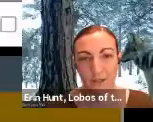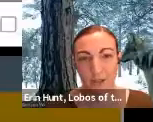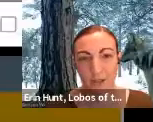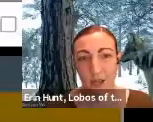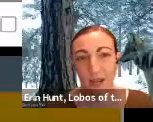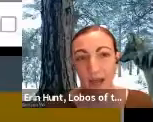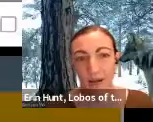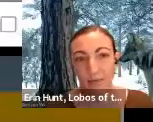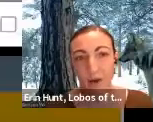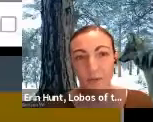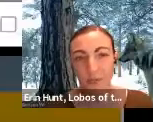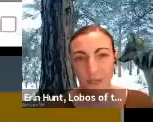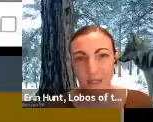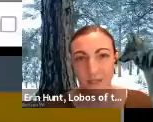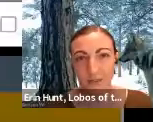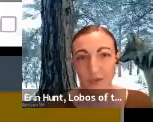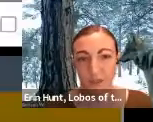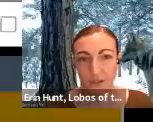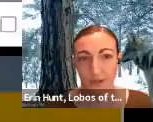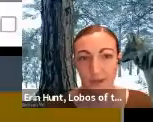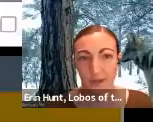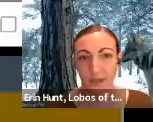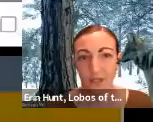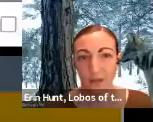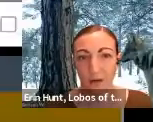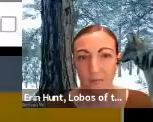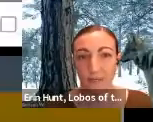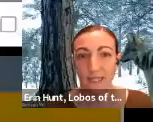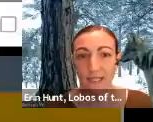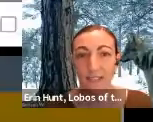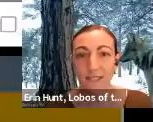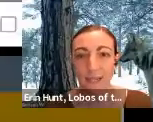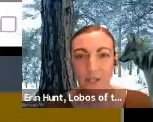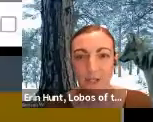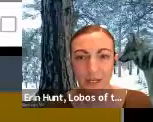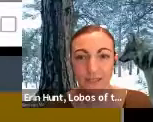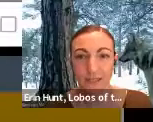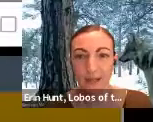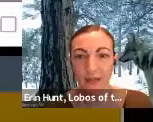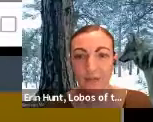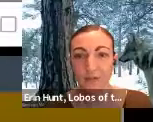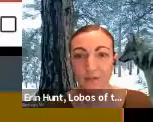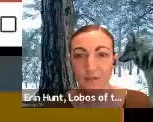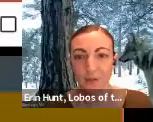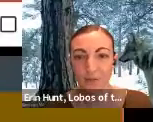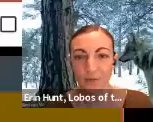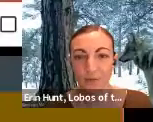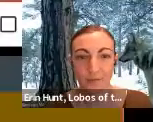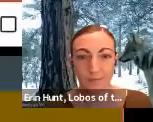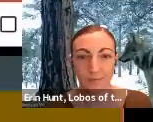federal agencies, we have opportunities to ensure that Mexican gray wolves get the second chance they deserve.